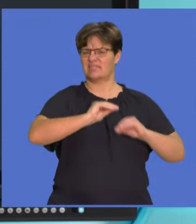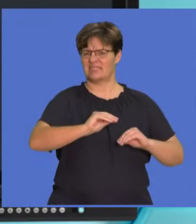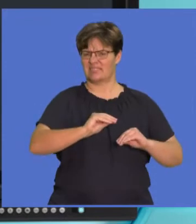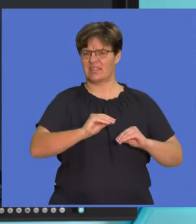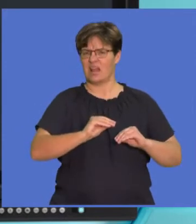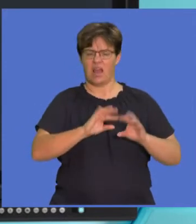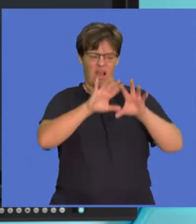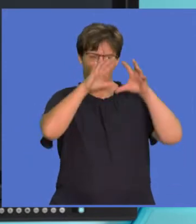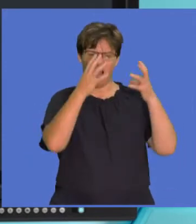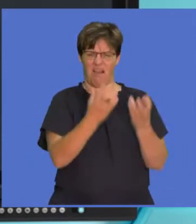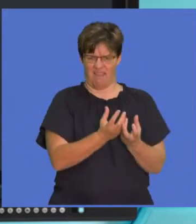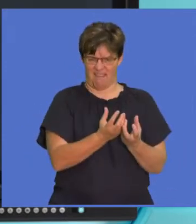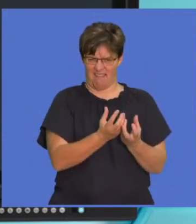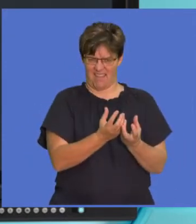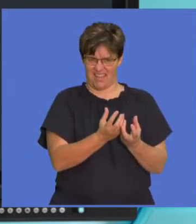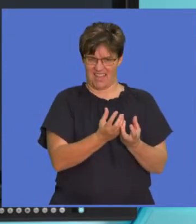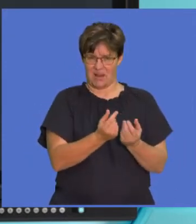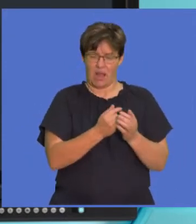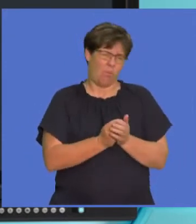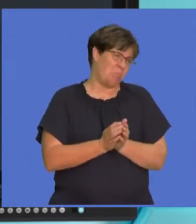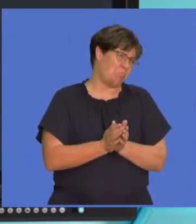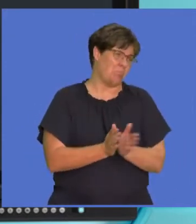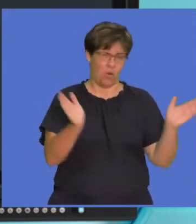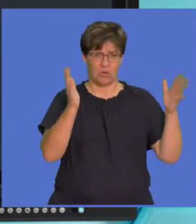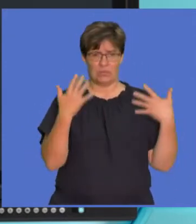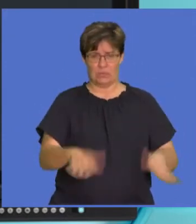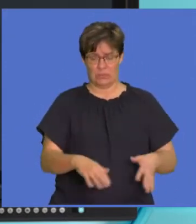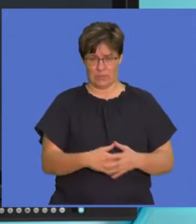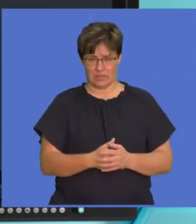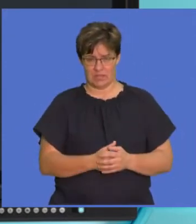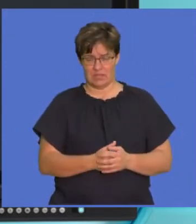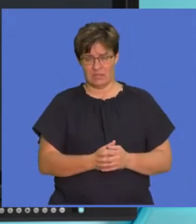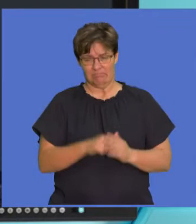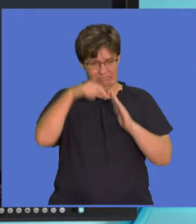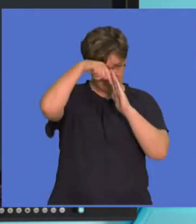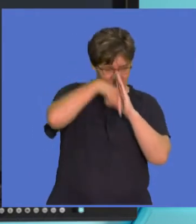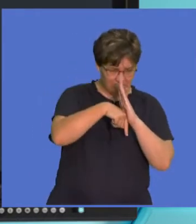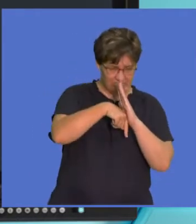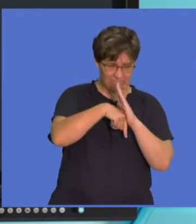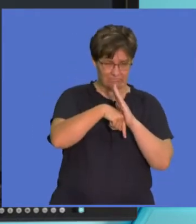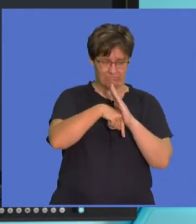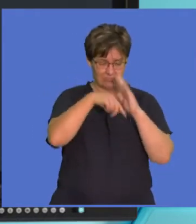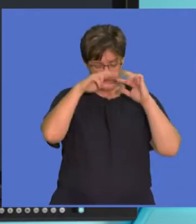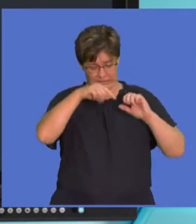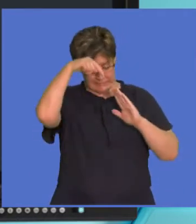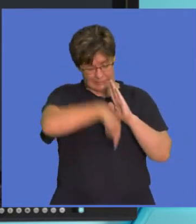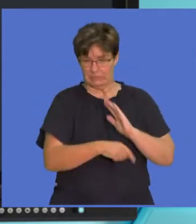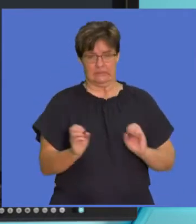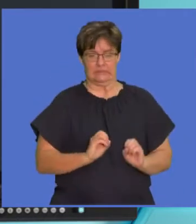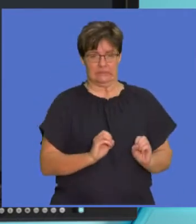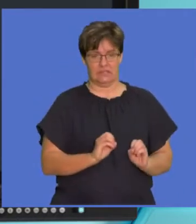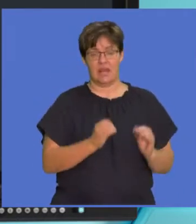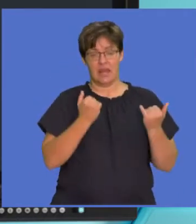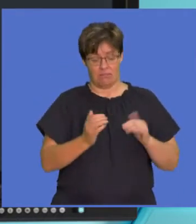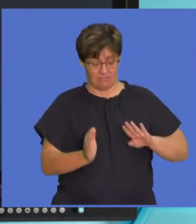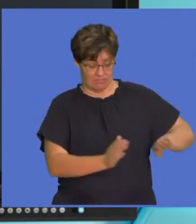a nutshell and in a very, very broad way, right? We didn't really get into great detail. So that's why now we're going